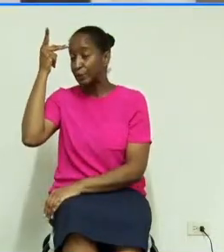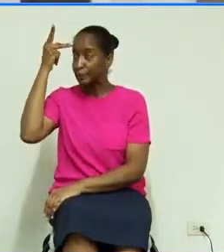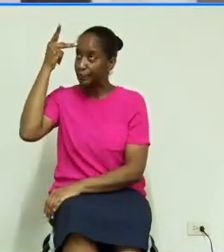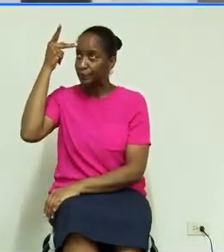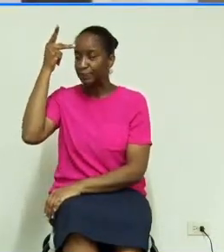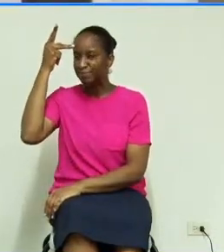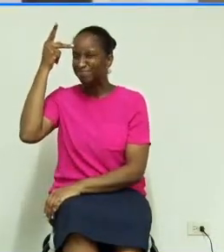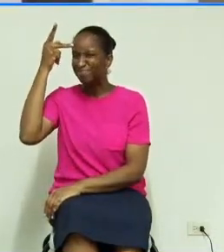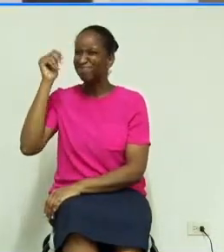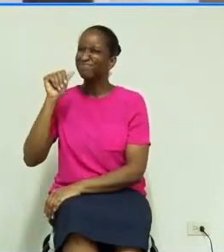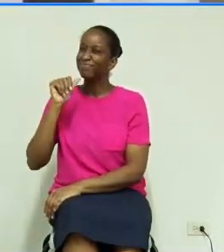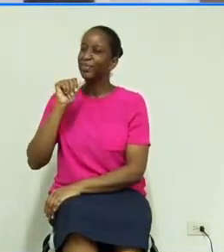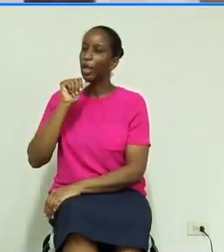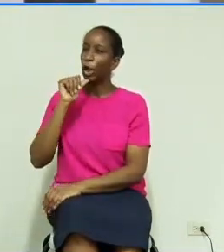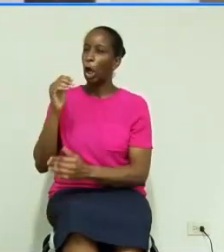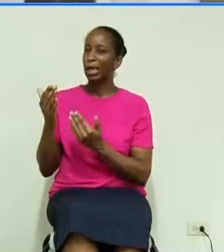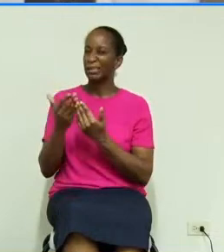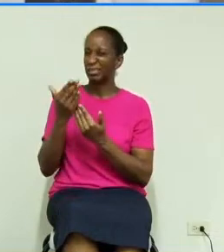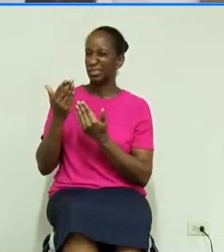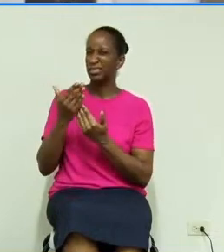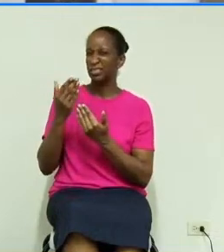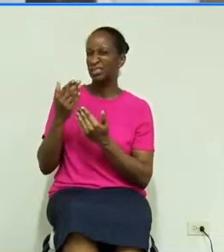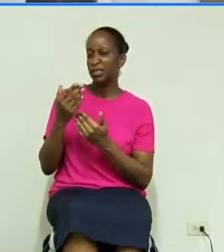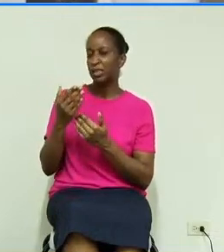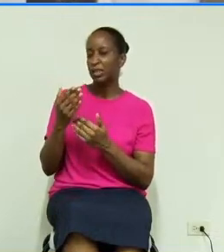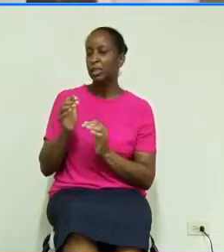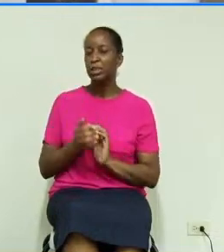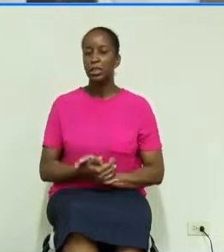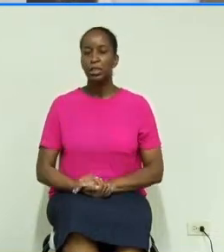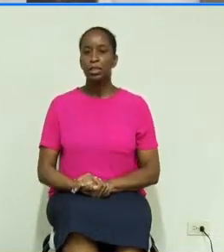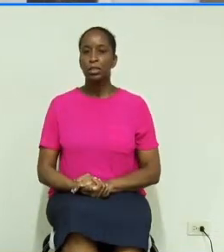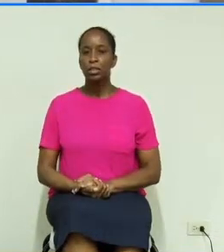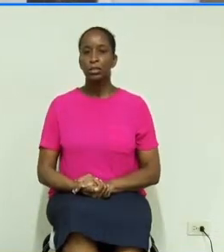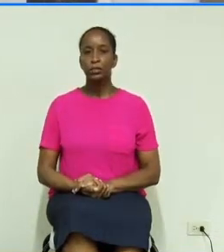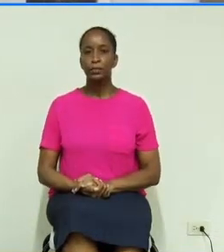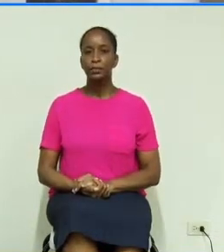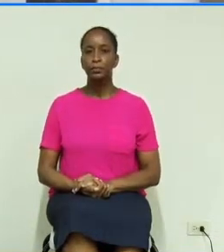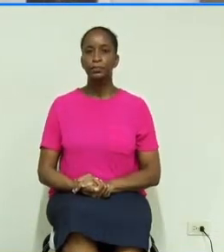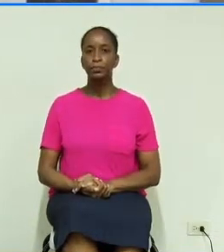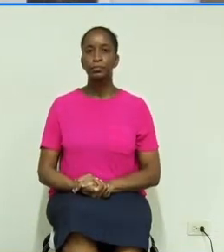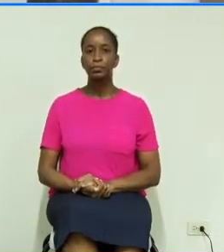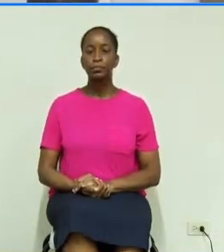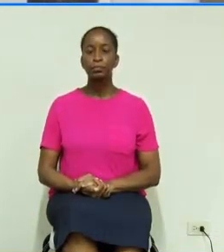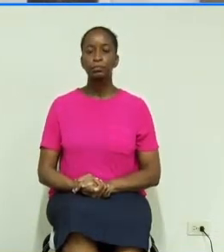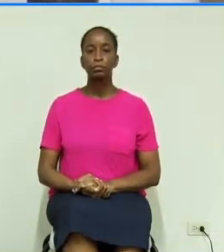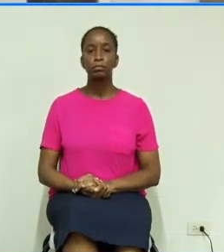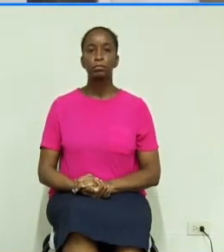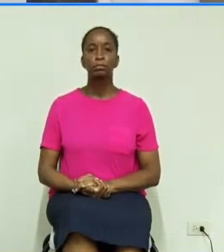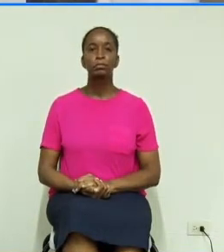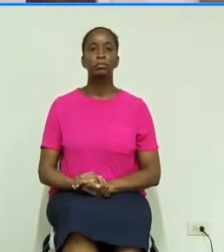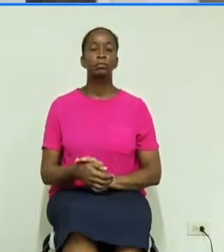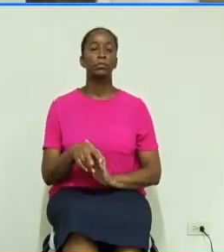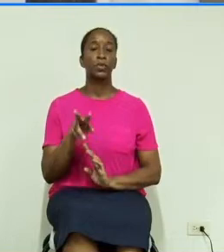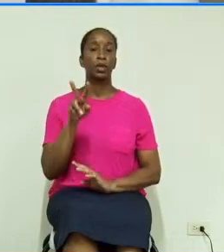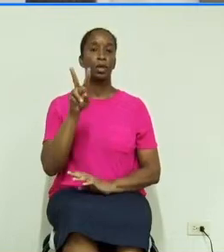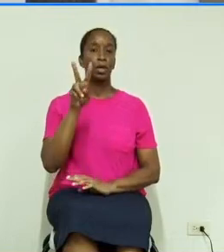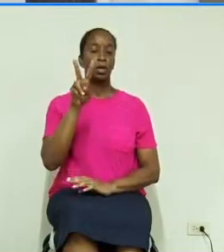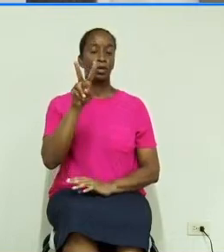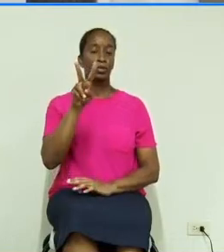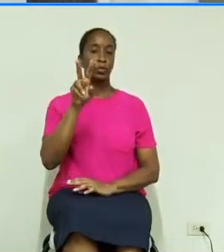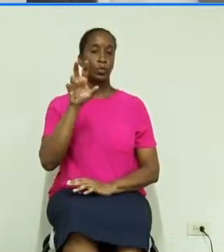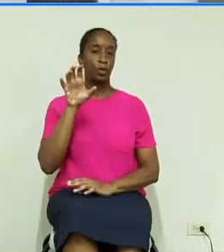So I'm going to share with you now, we have over 200 people online. When last I asked for a